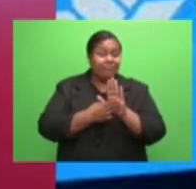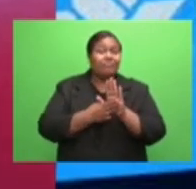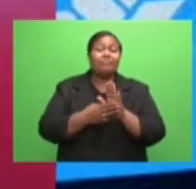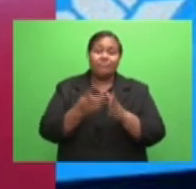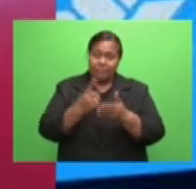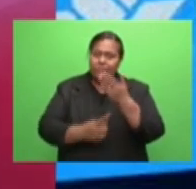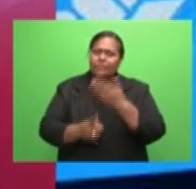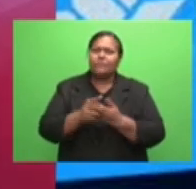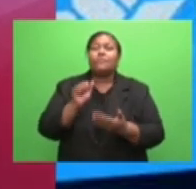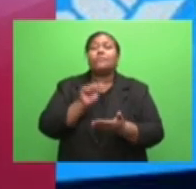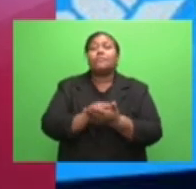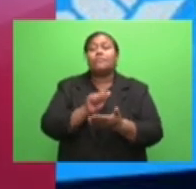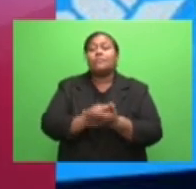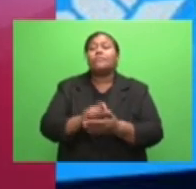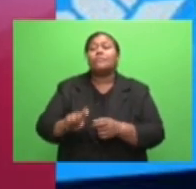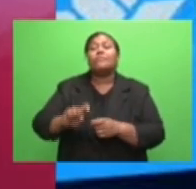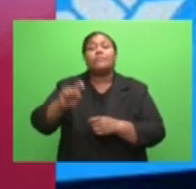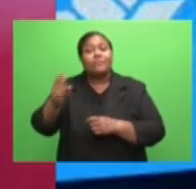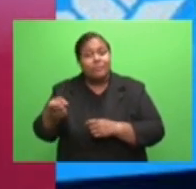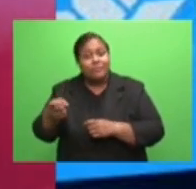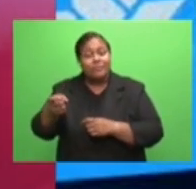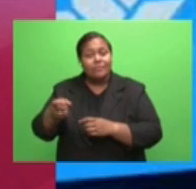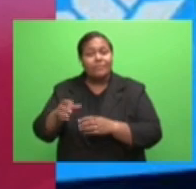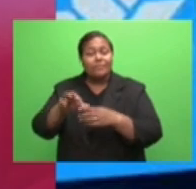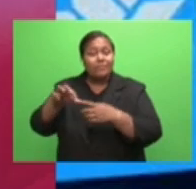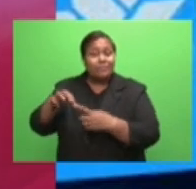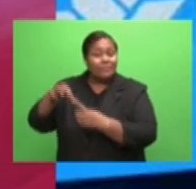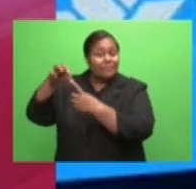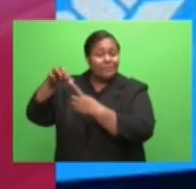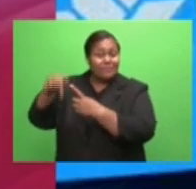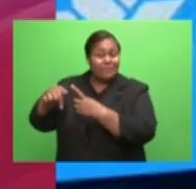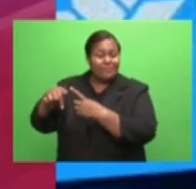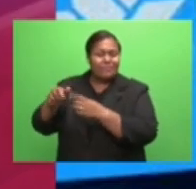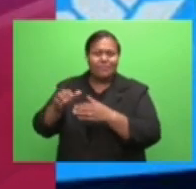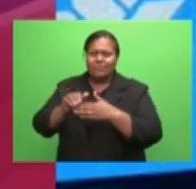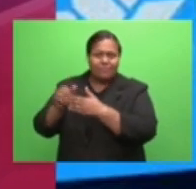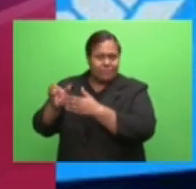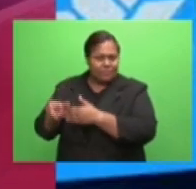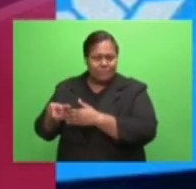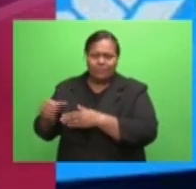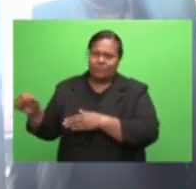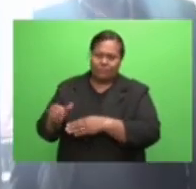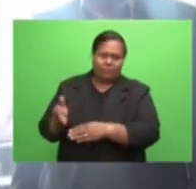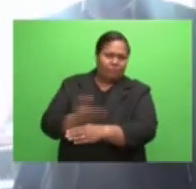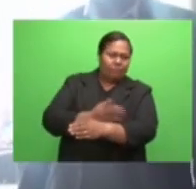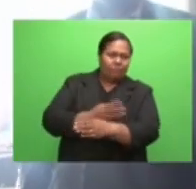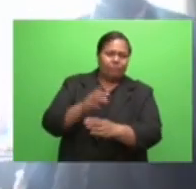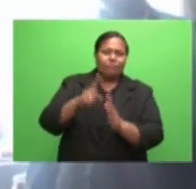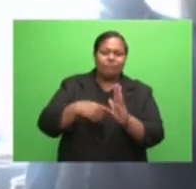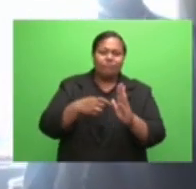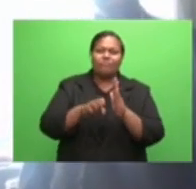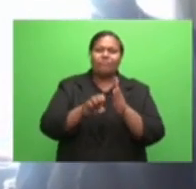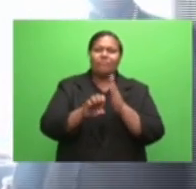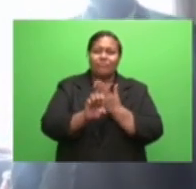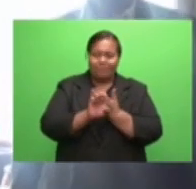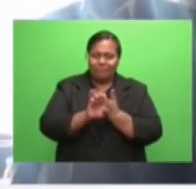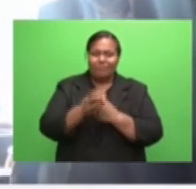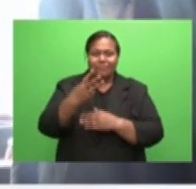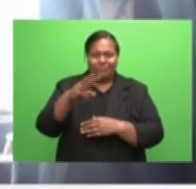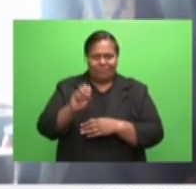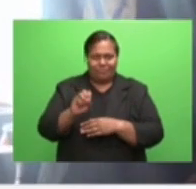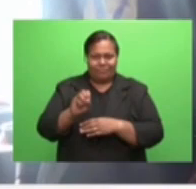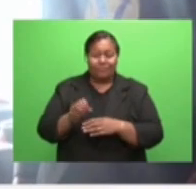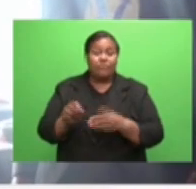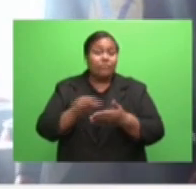for the next party leader to be appointed, would have happened prior to the 30th of June. General Secretary MLN